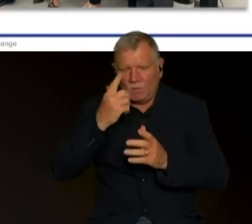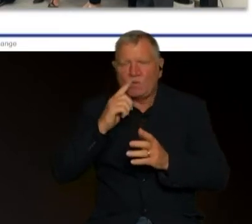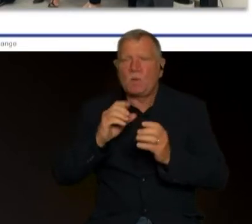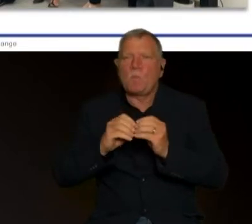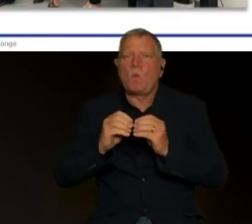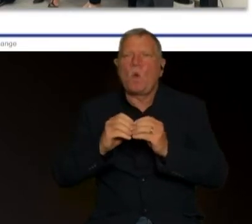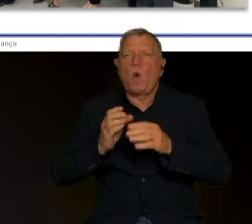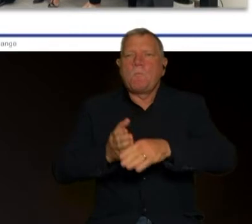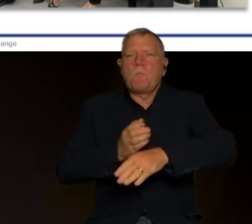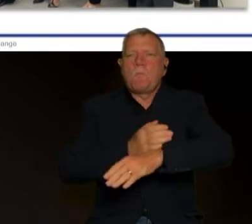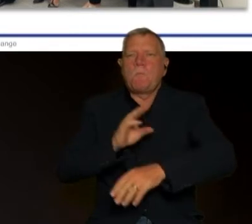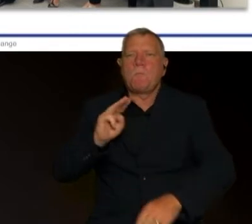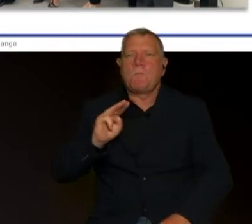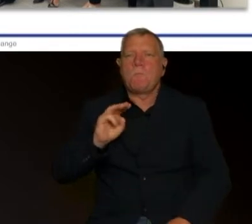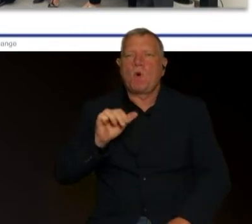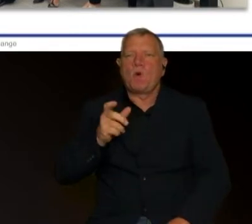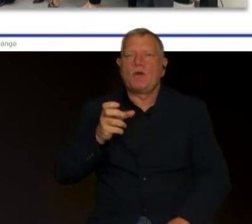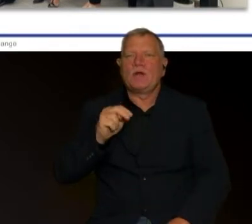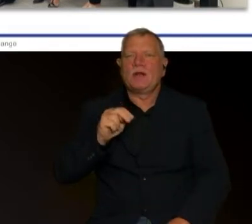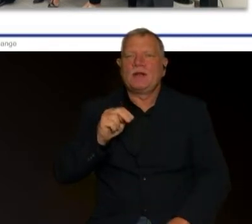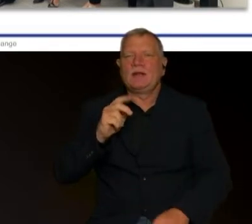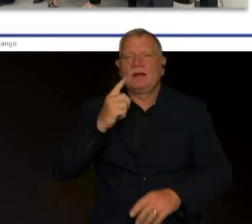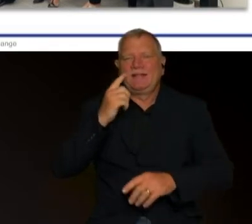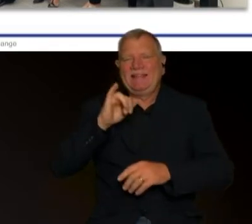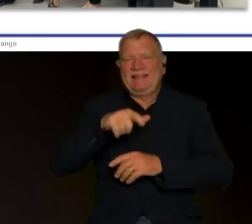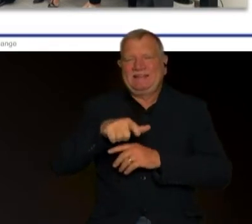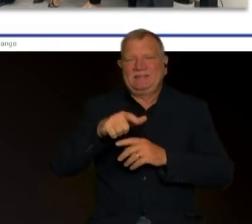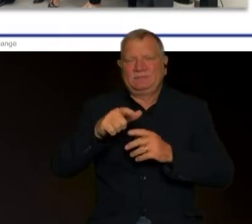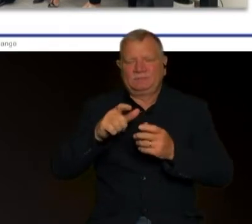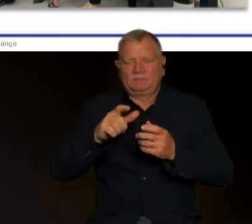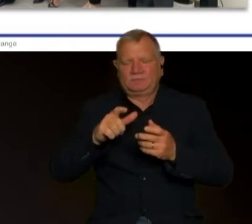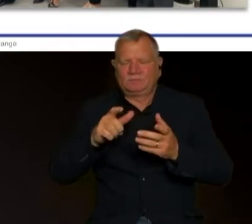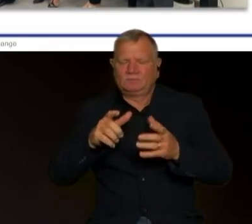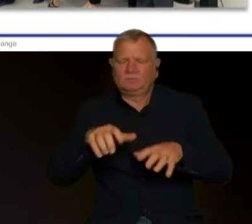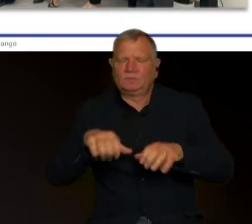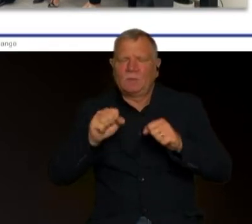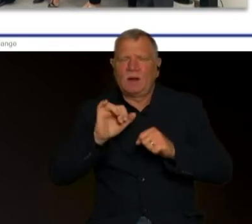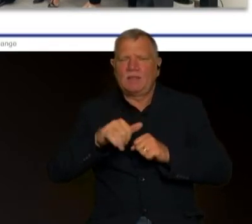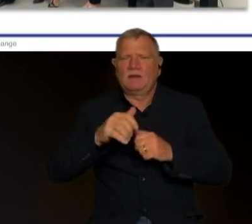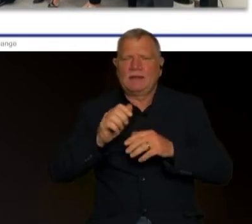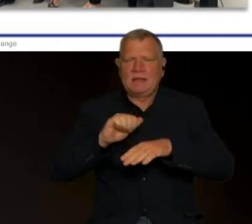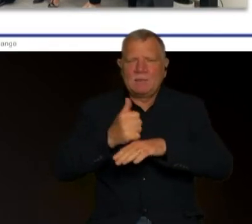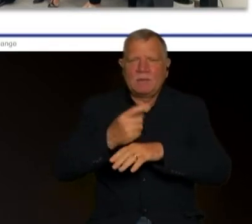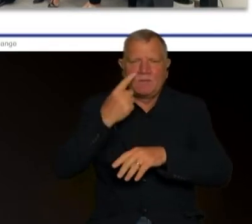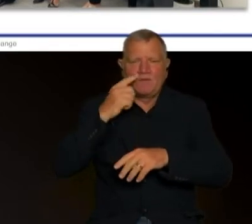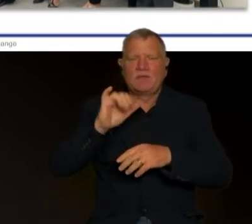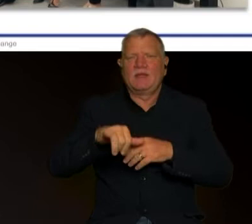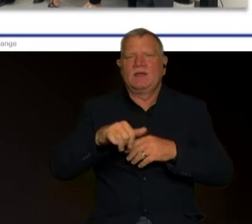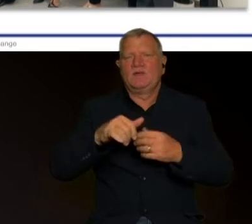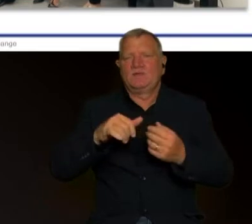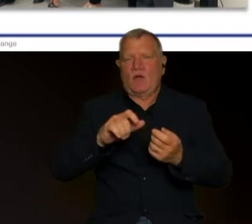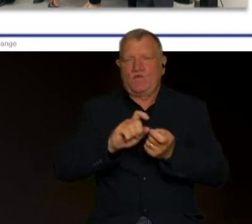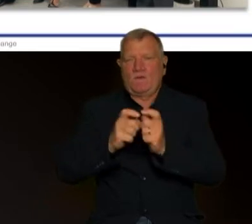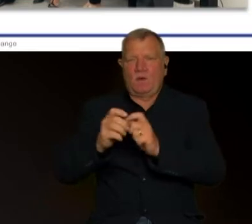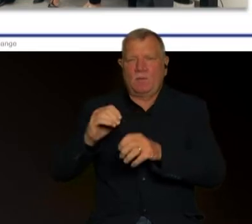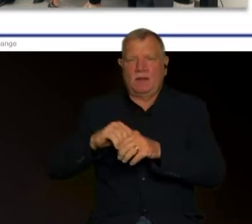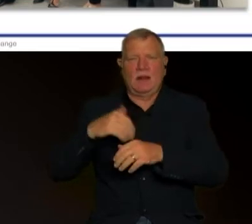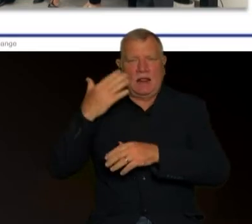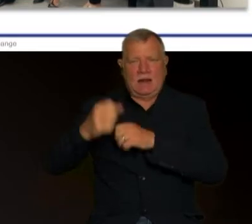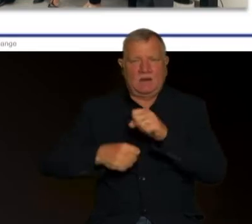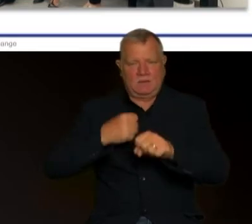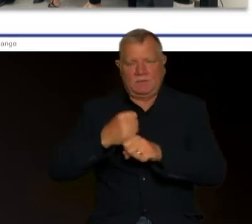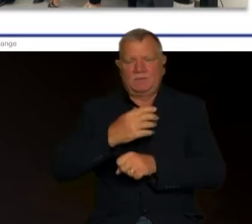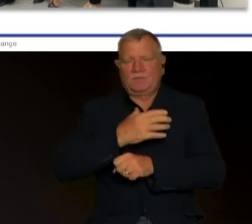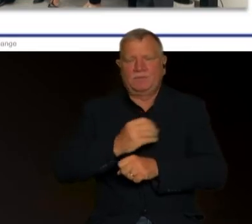we will work with the government to modernize the Human Resources Office so that it can then take control of the implementation of this reform next